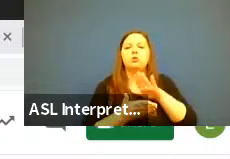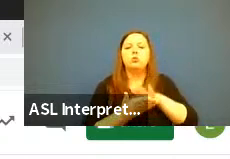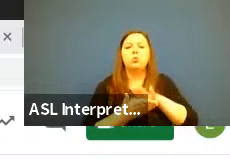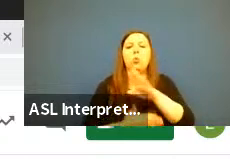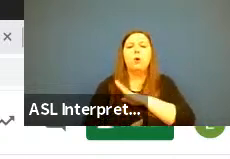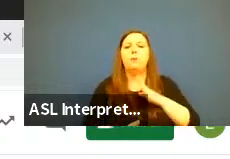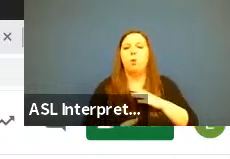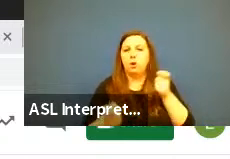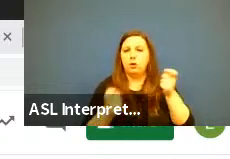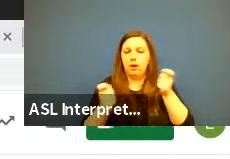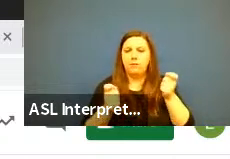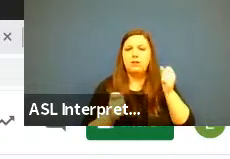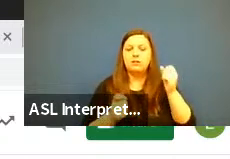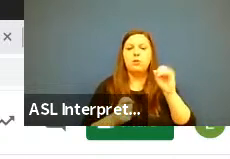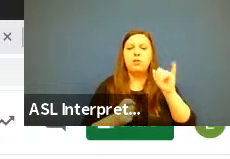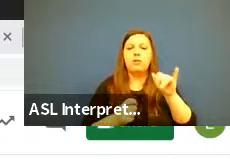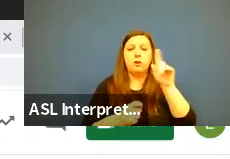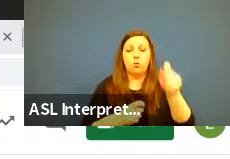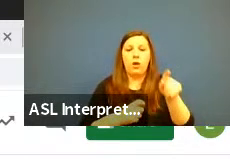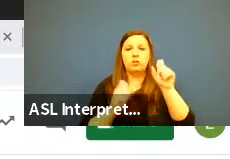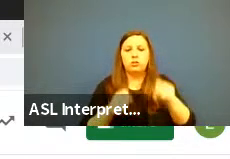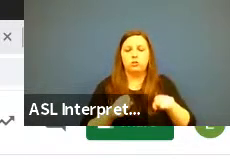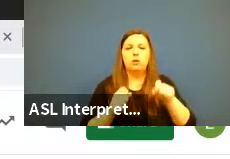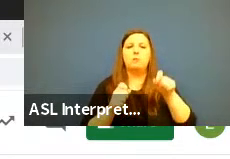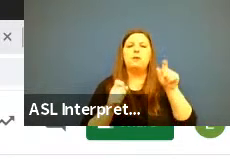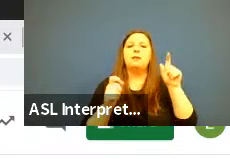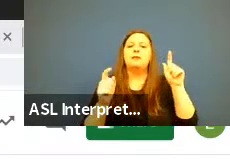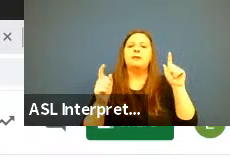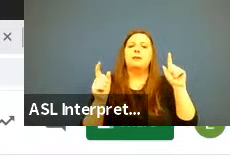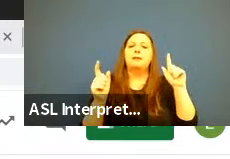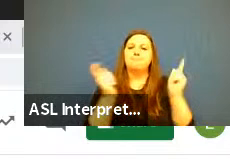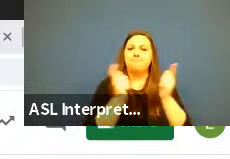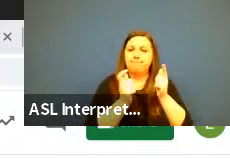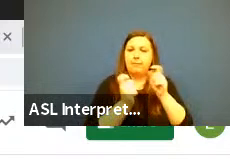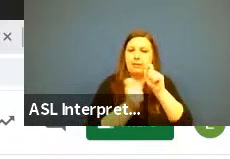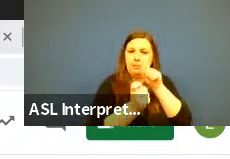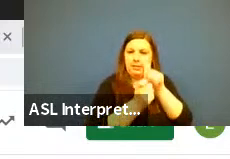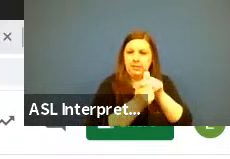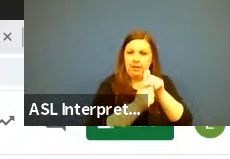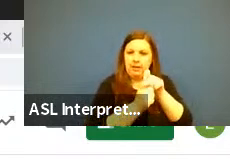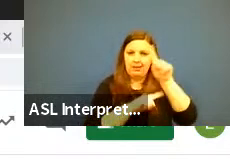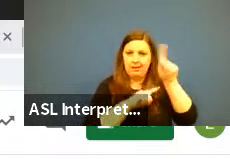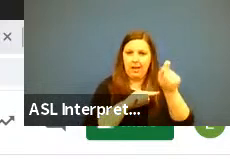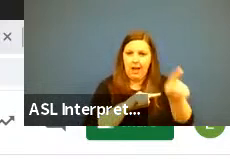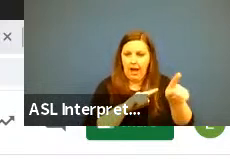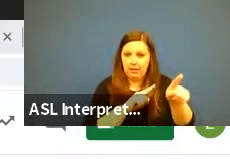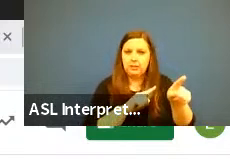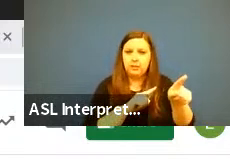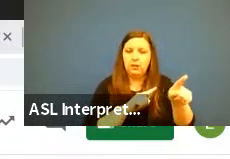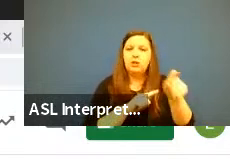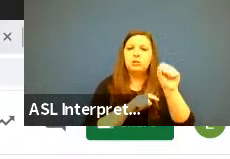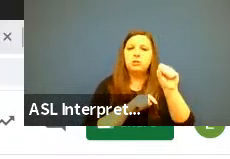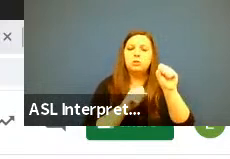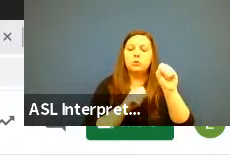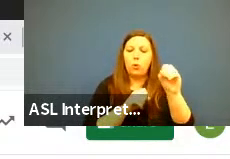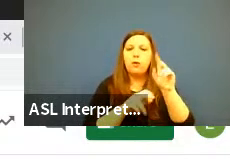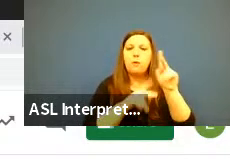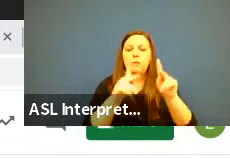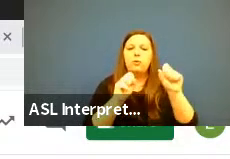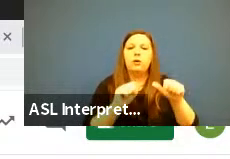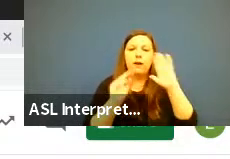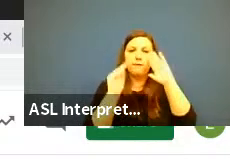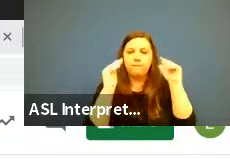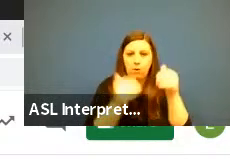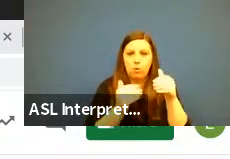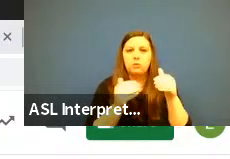that would get the people who are answering the survey to focus on the important things to focus on in terms